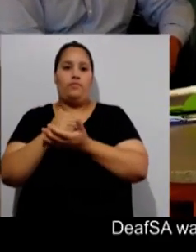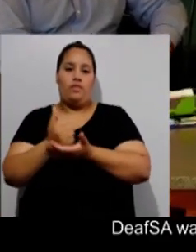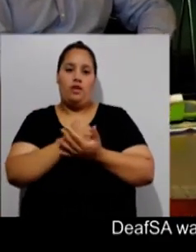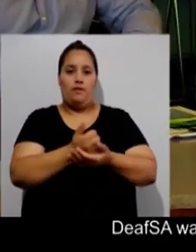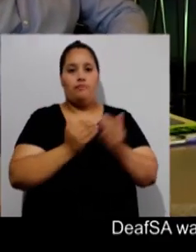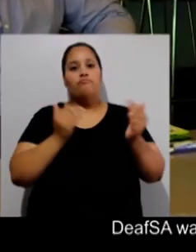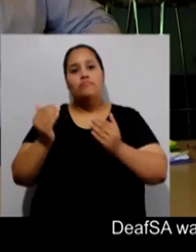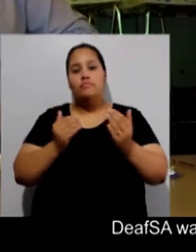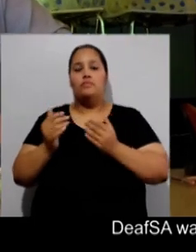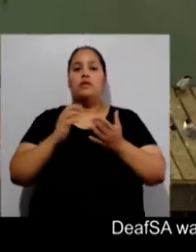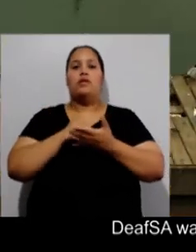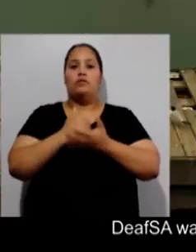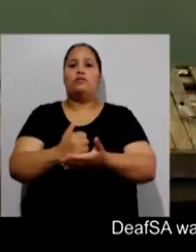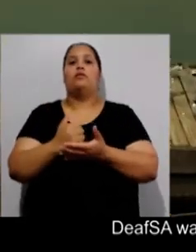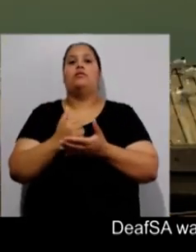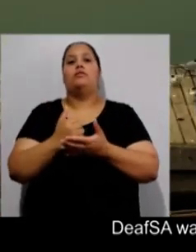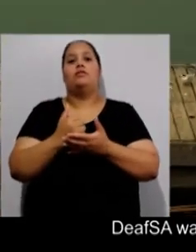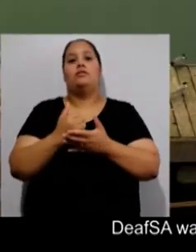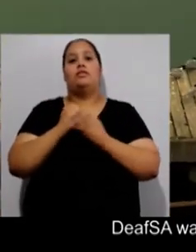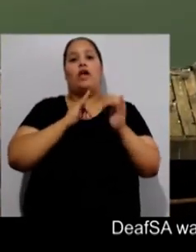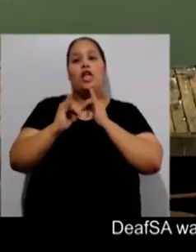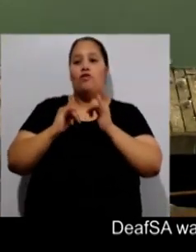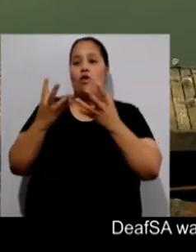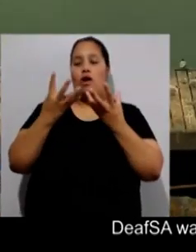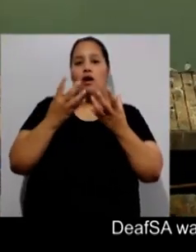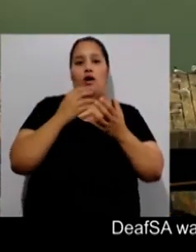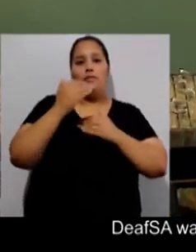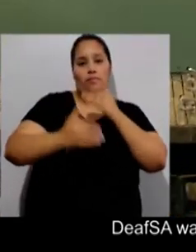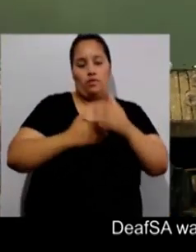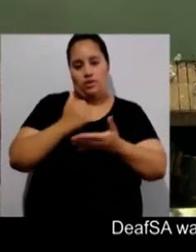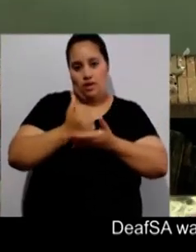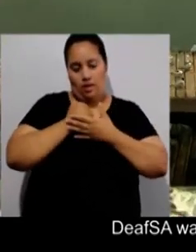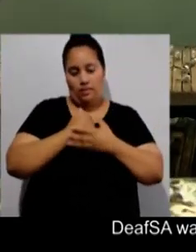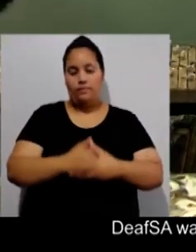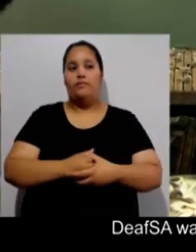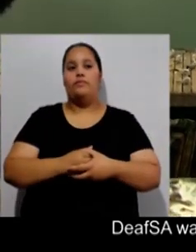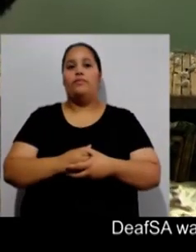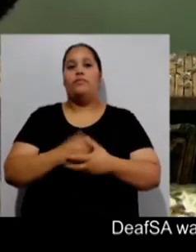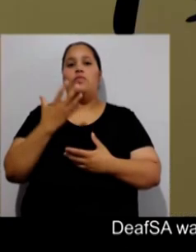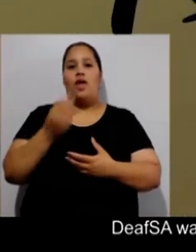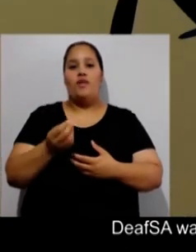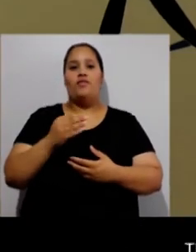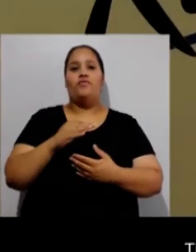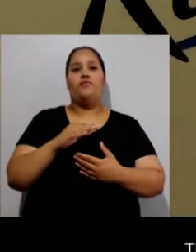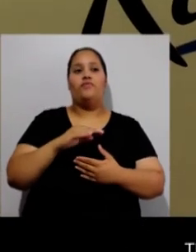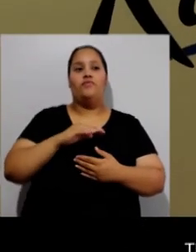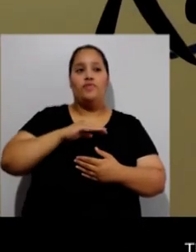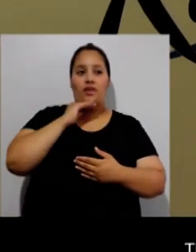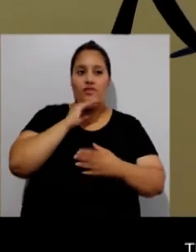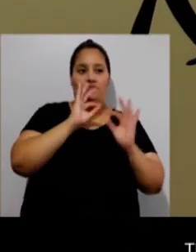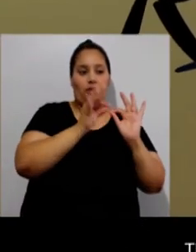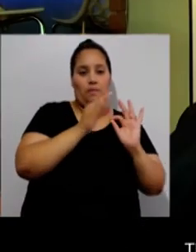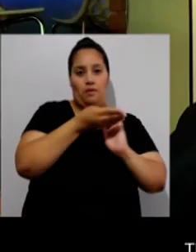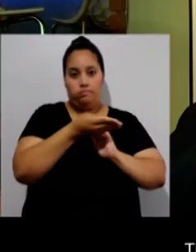welcoming in and assisting us with the interviewing process. They had